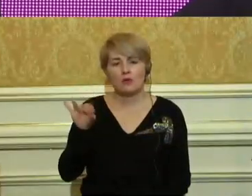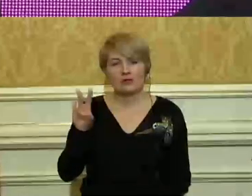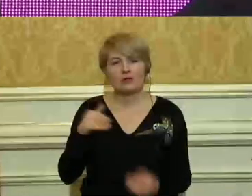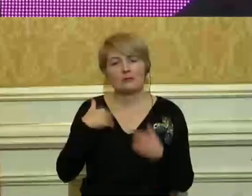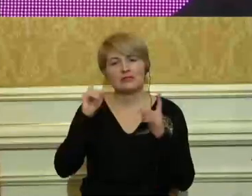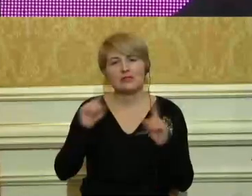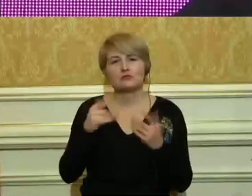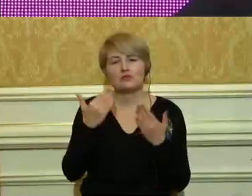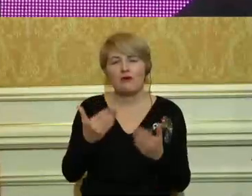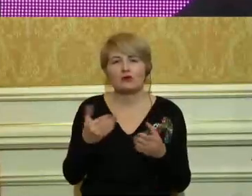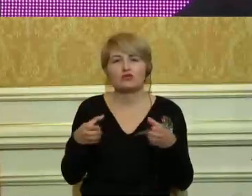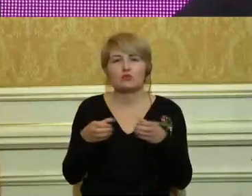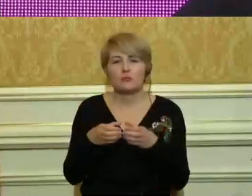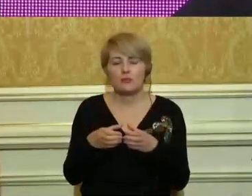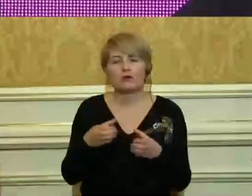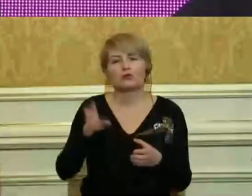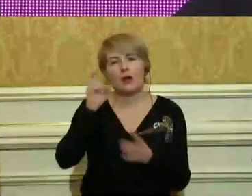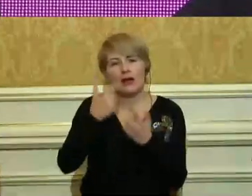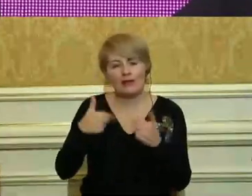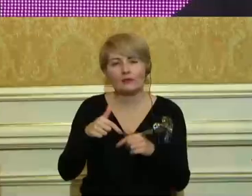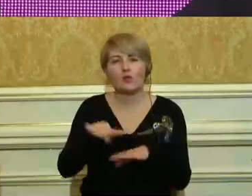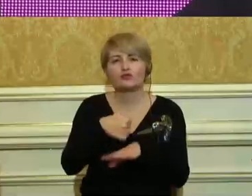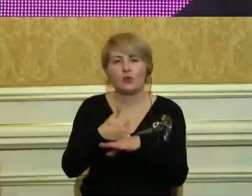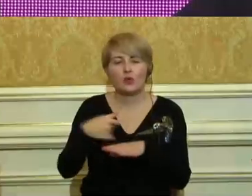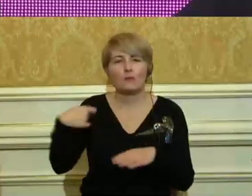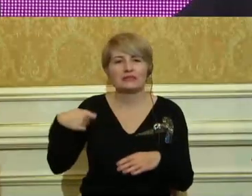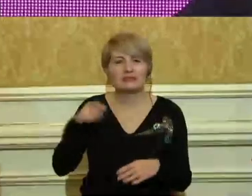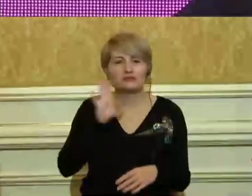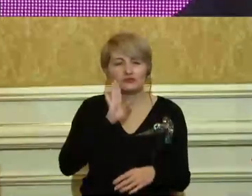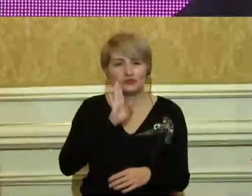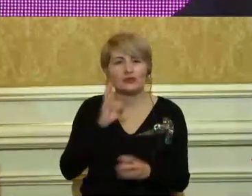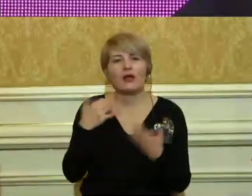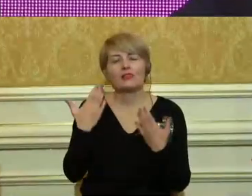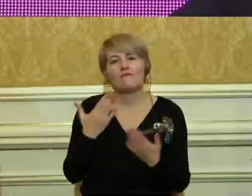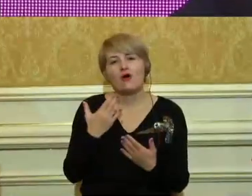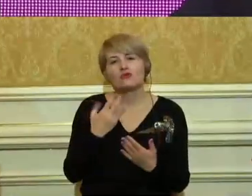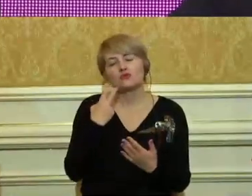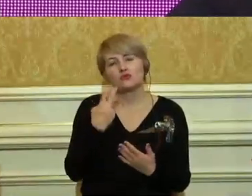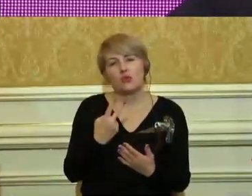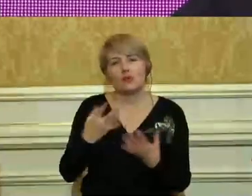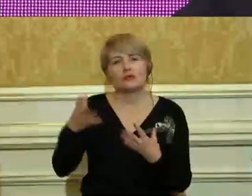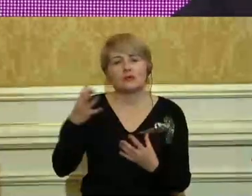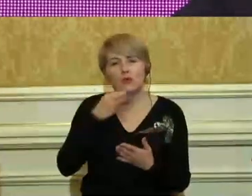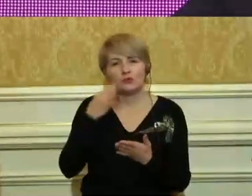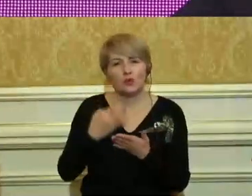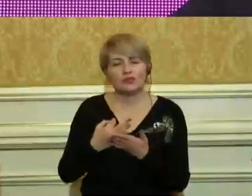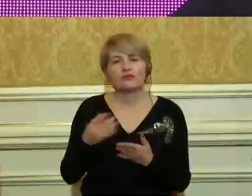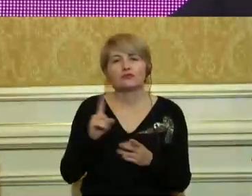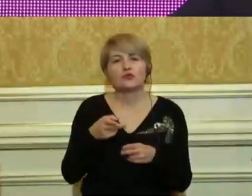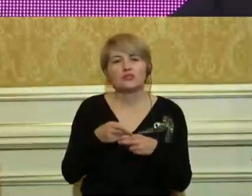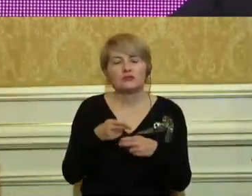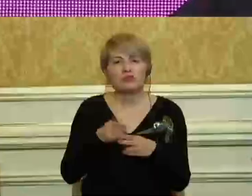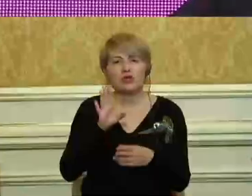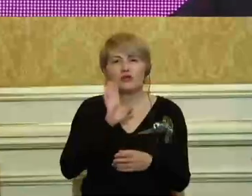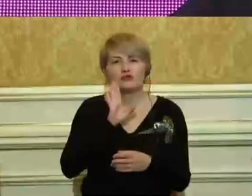you tell us, we know that your party, what your country has the woman president, and based on your experience, what